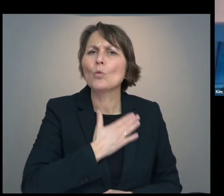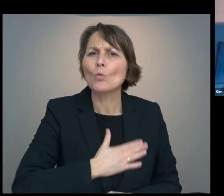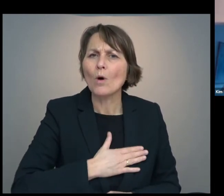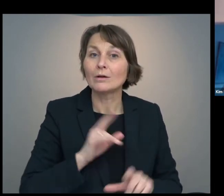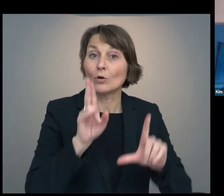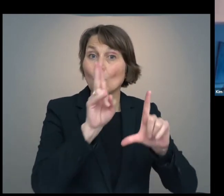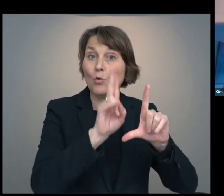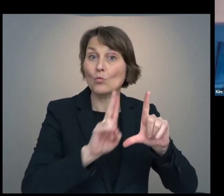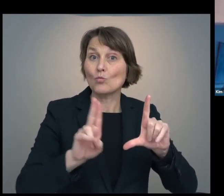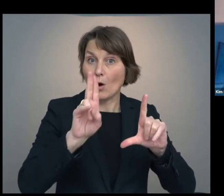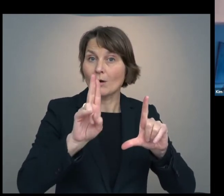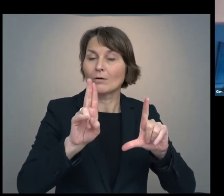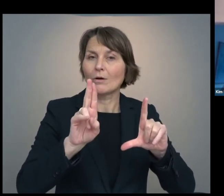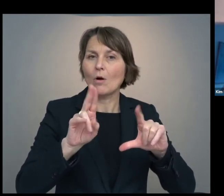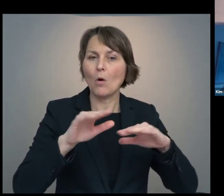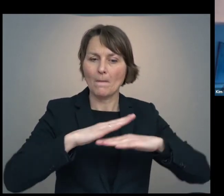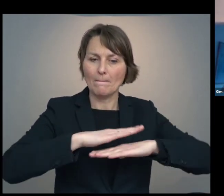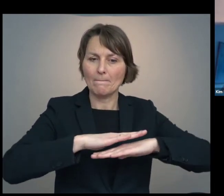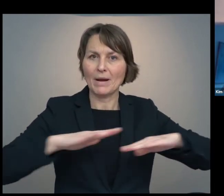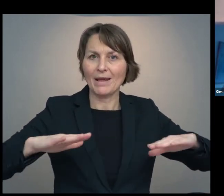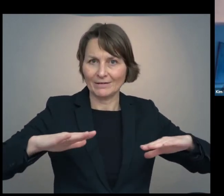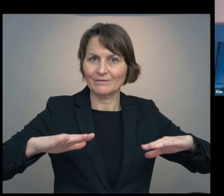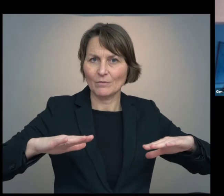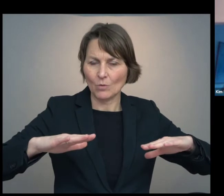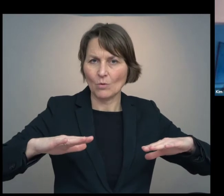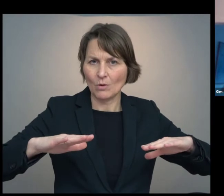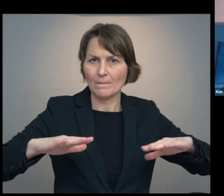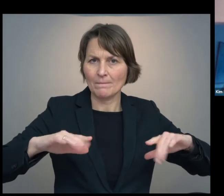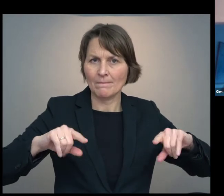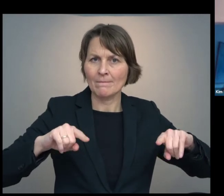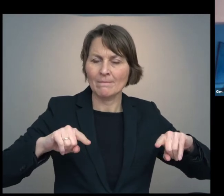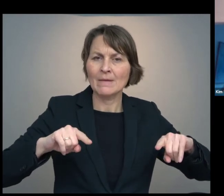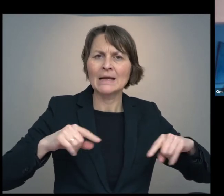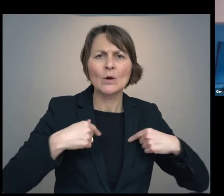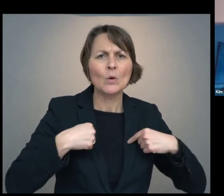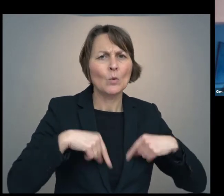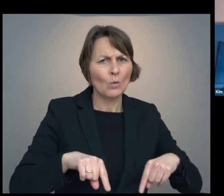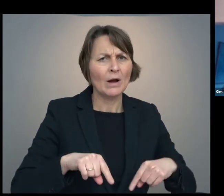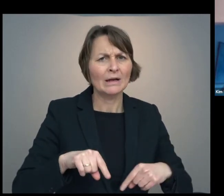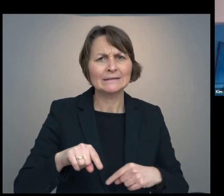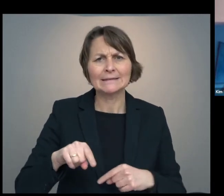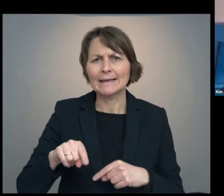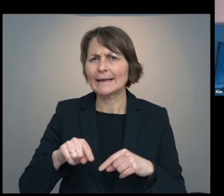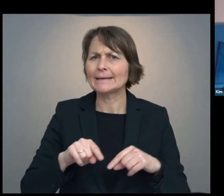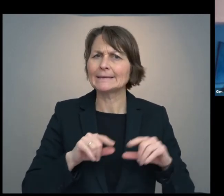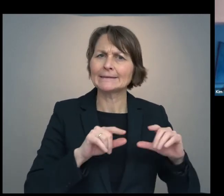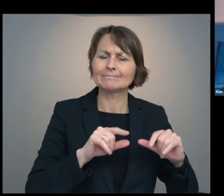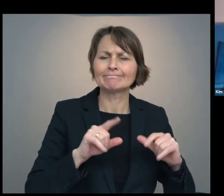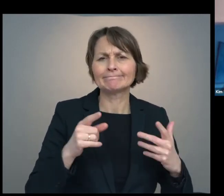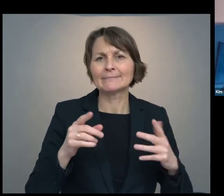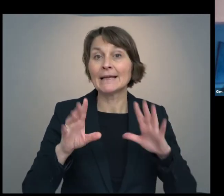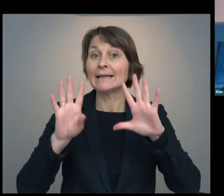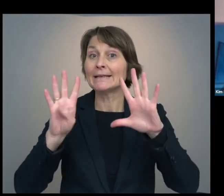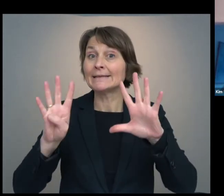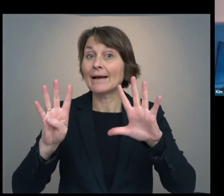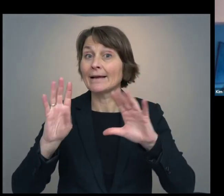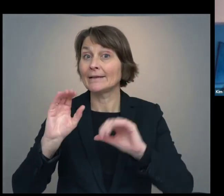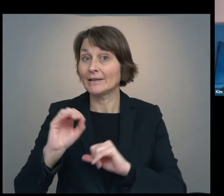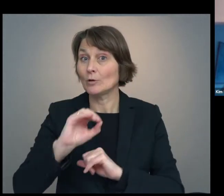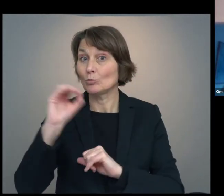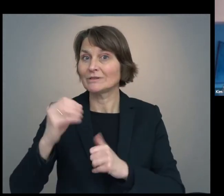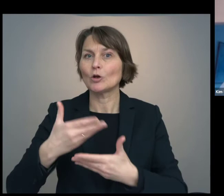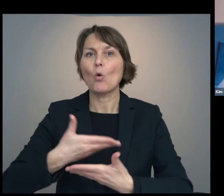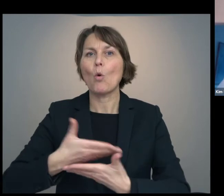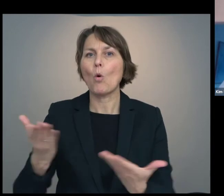on the Umbraco platform, whereof 10% are on a paid platform, so